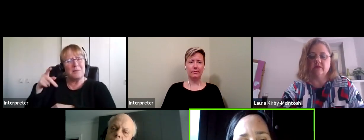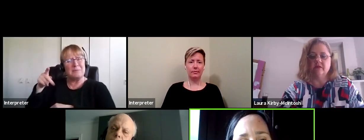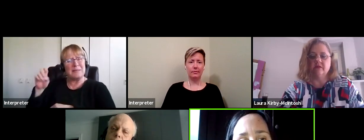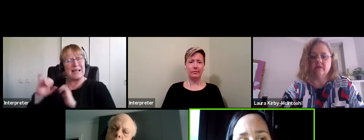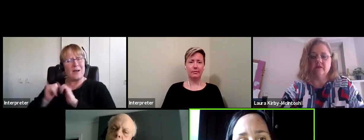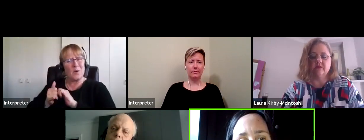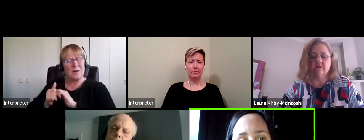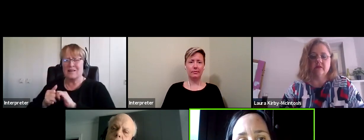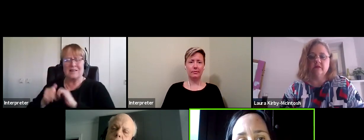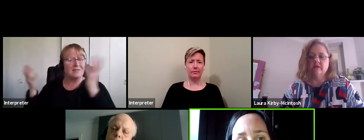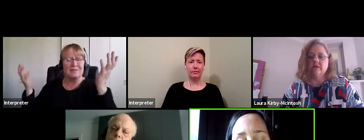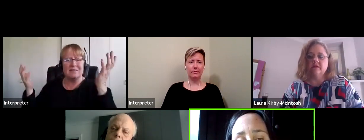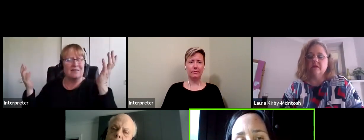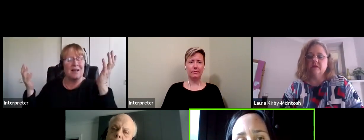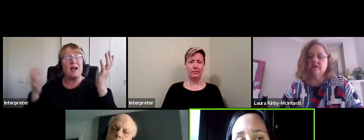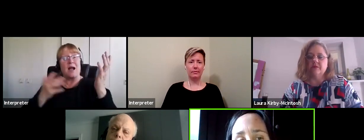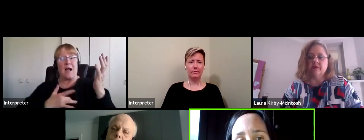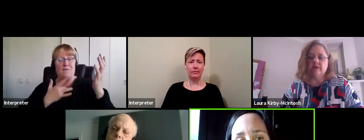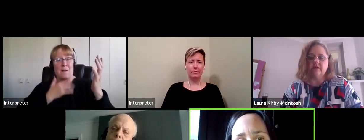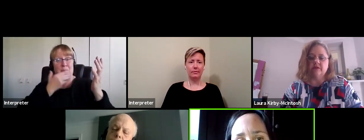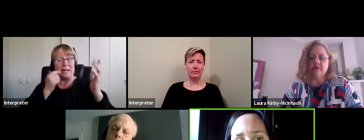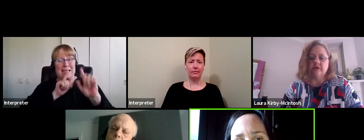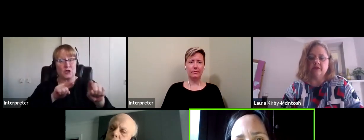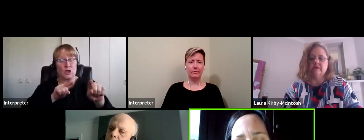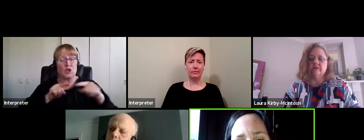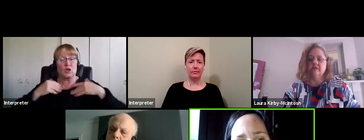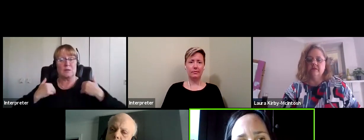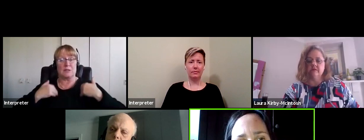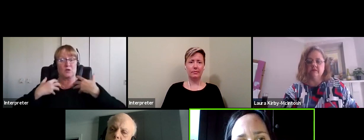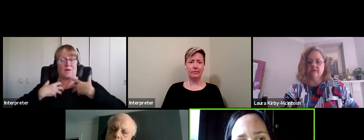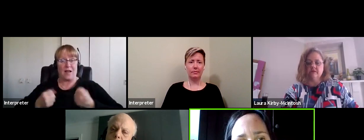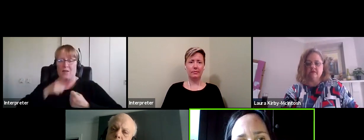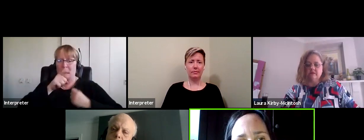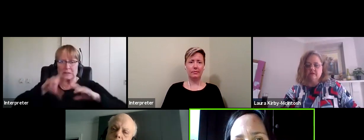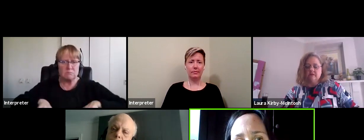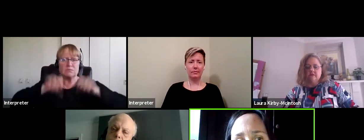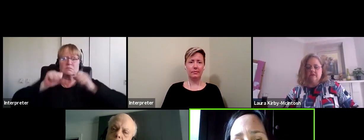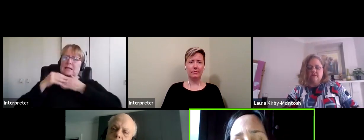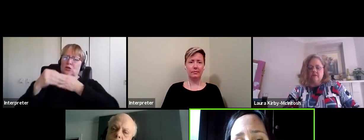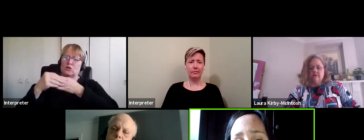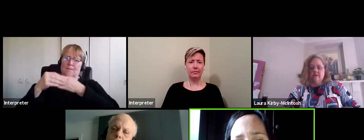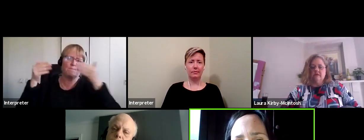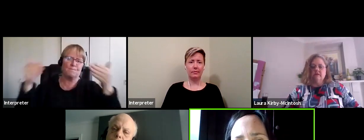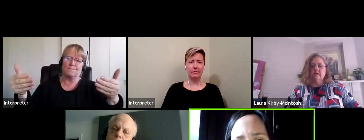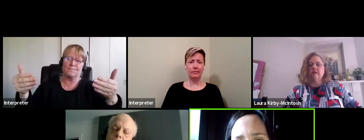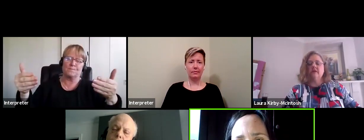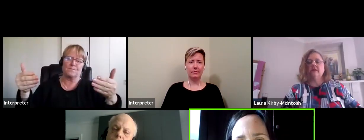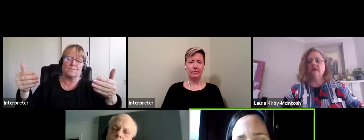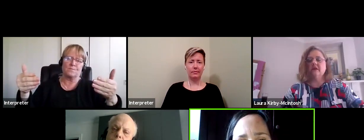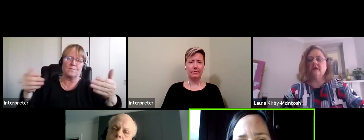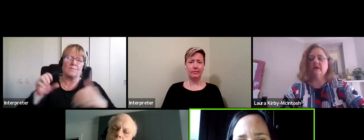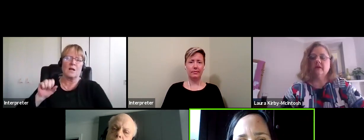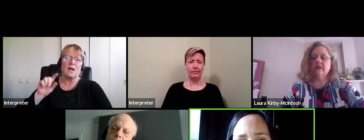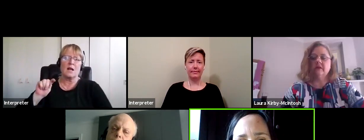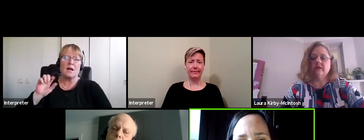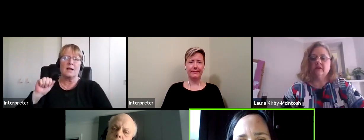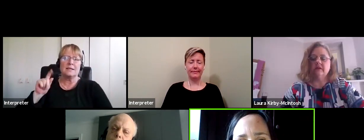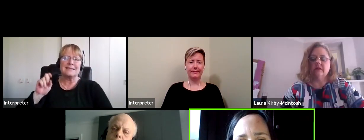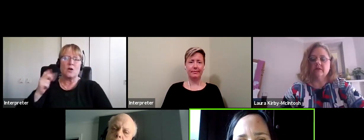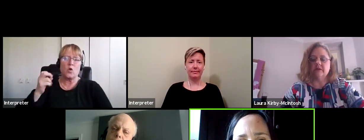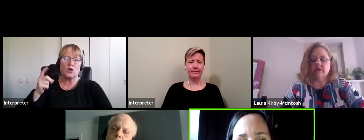the solution, we believe that the Ministry of Health must immediately assume some leadership on this problem and consult with stakeholders like SILT and other